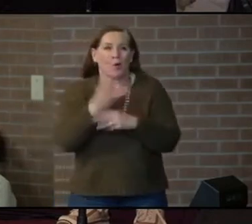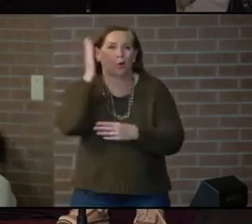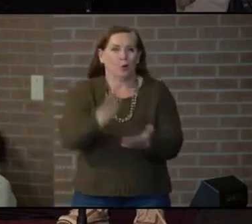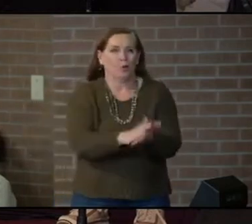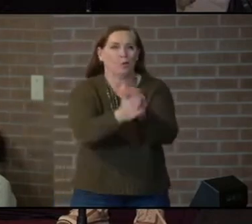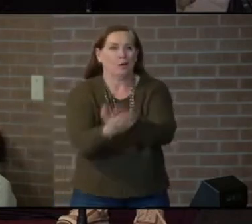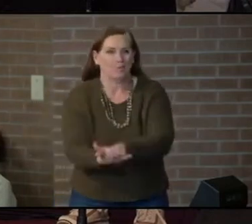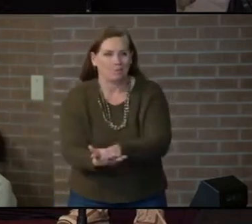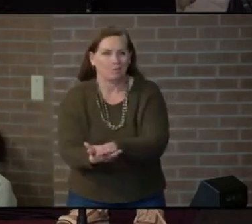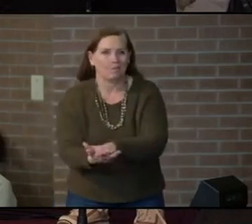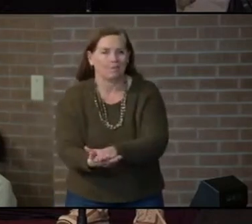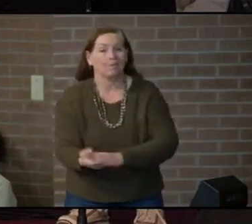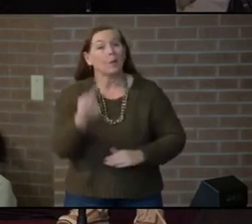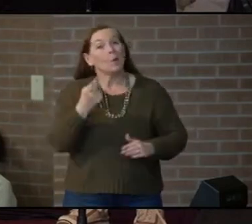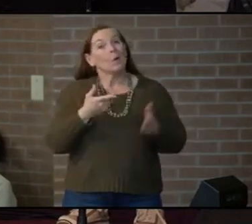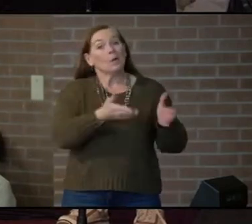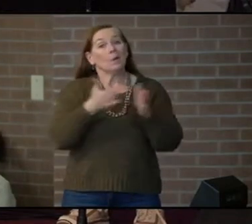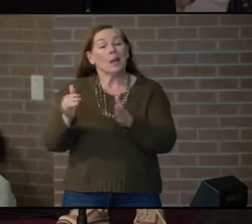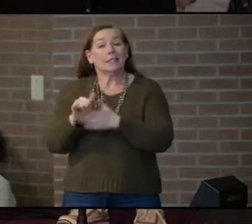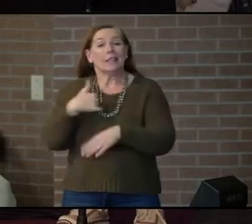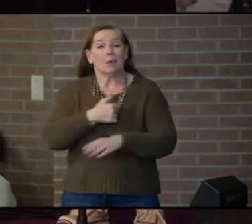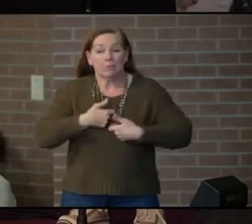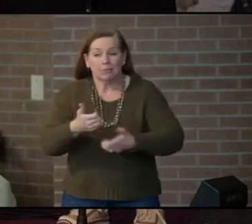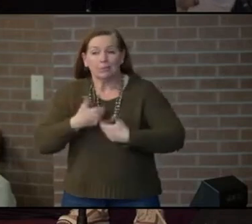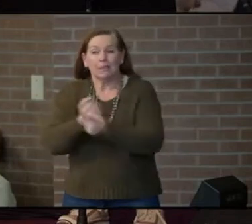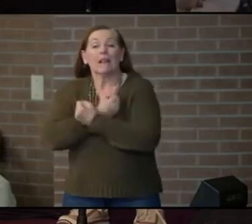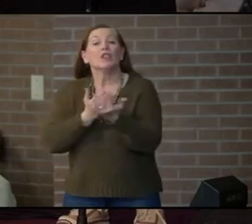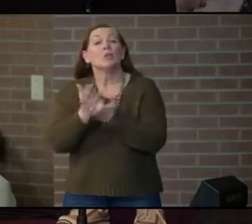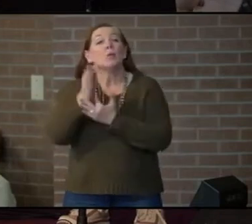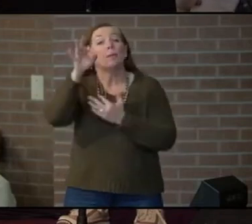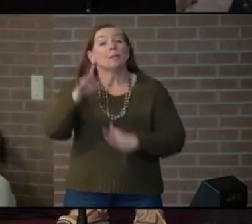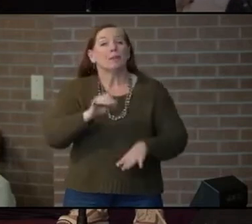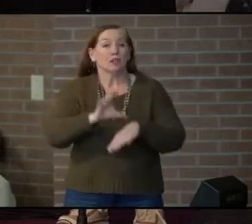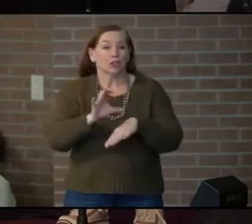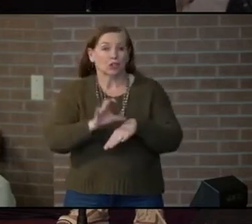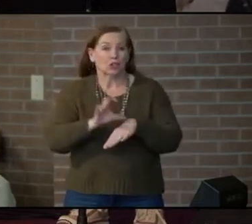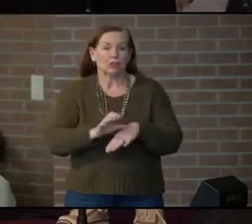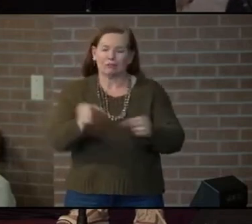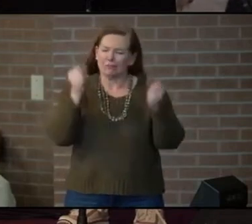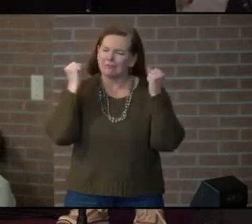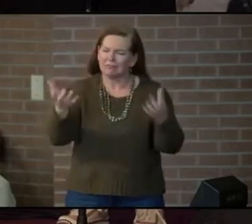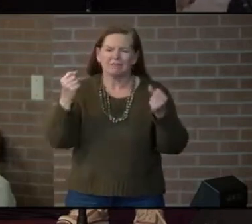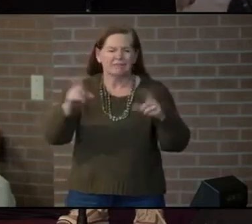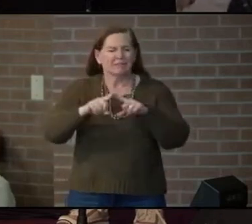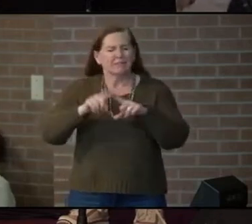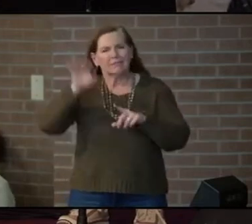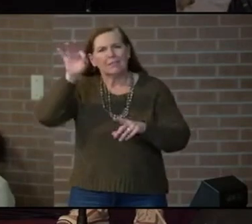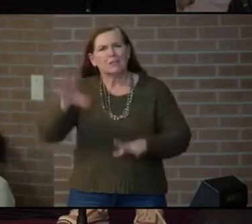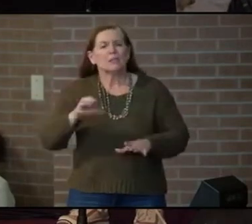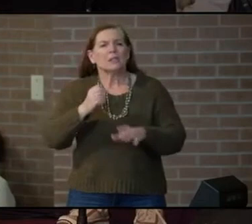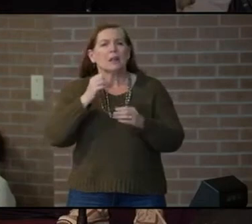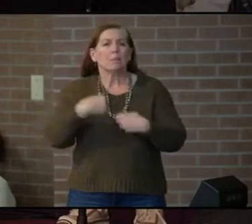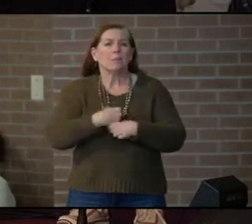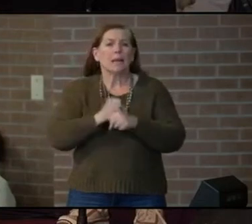And one of the ways that we pour love is through the ministries of the church. And they are ministries that are made possible